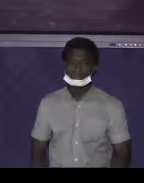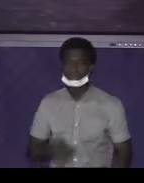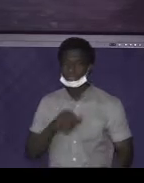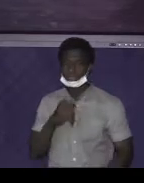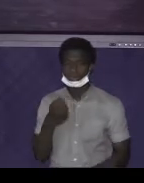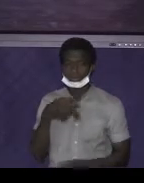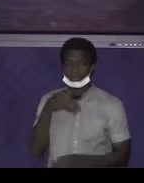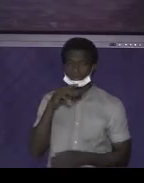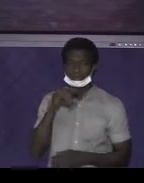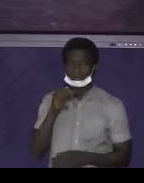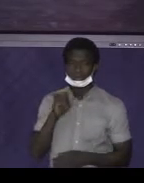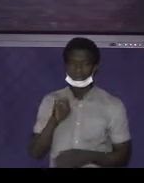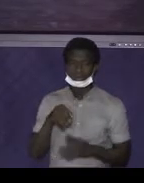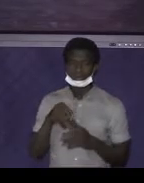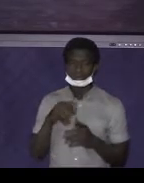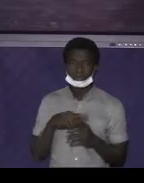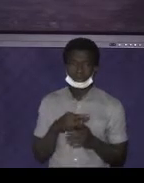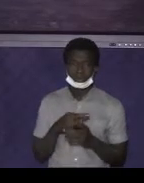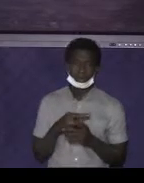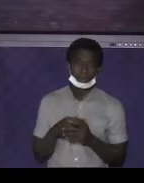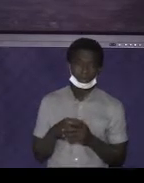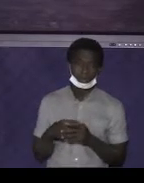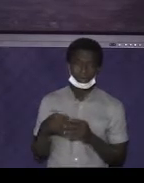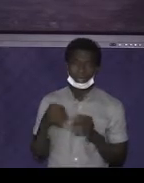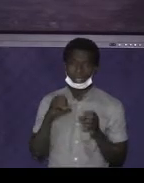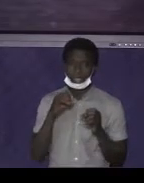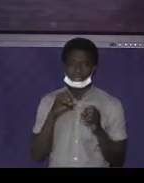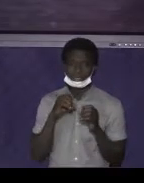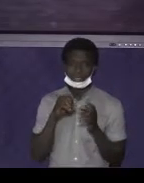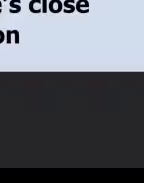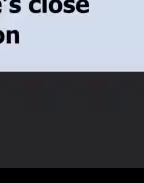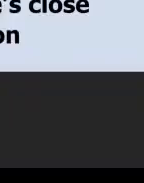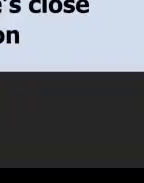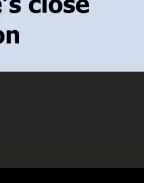Another phrase or another expression is a bad tongue.